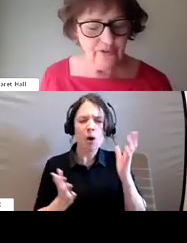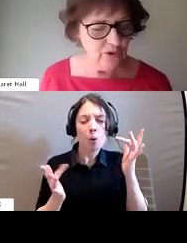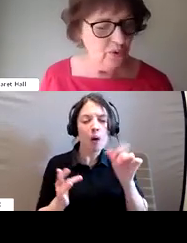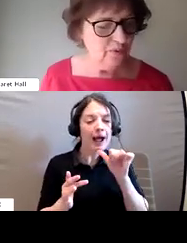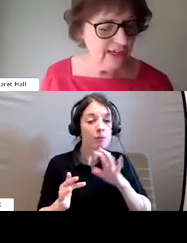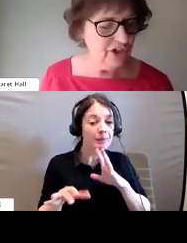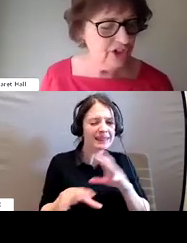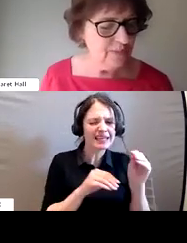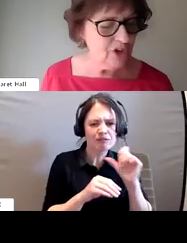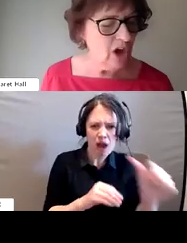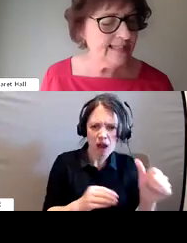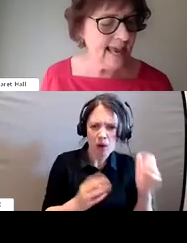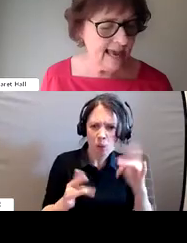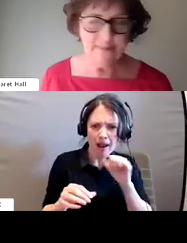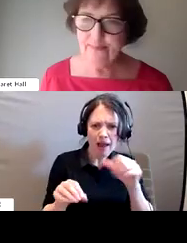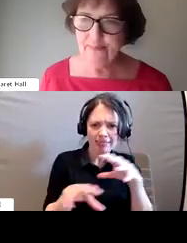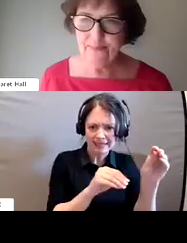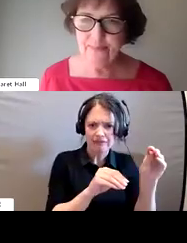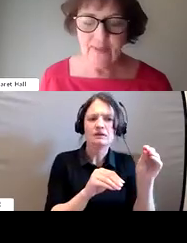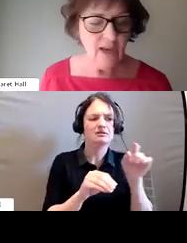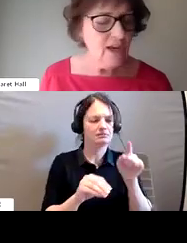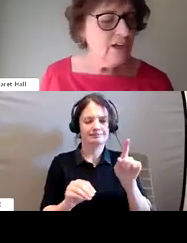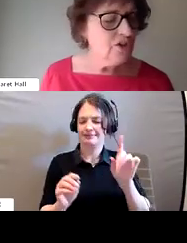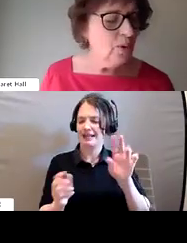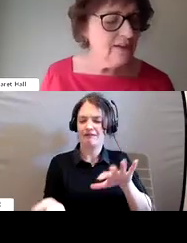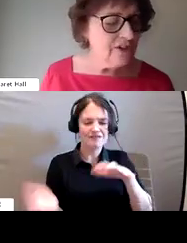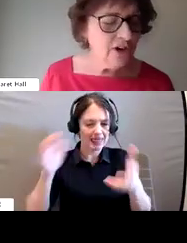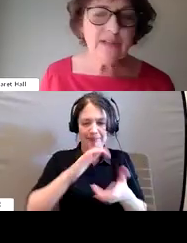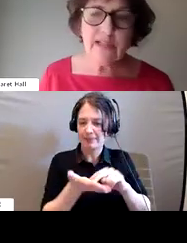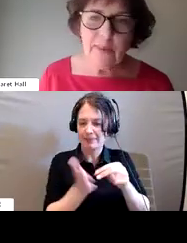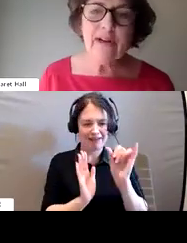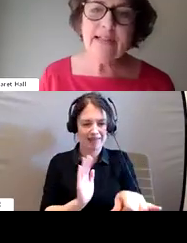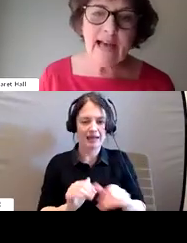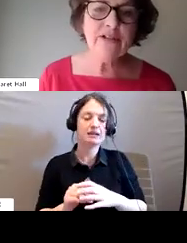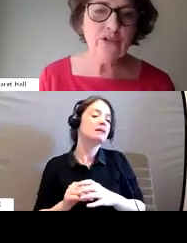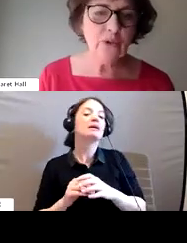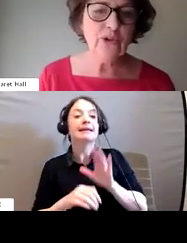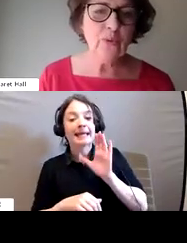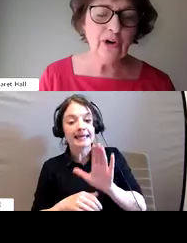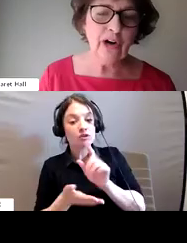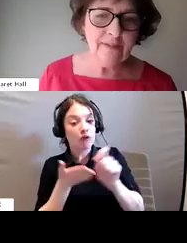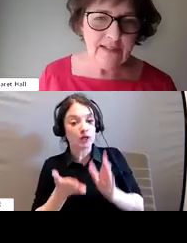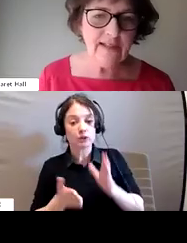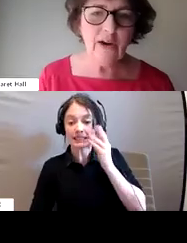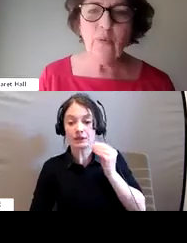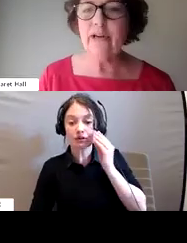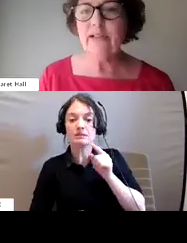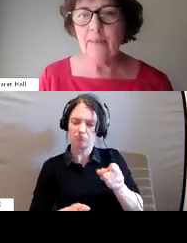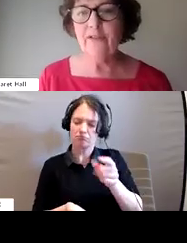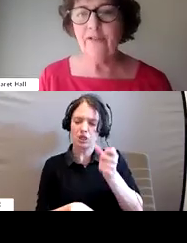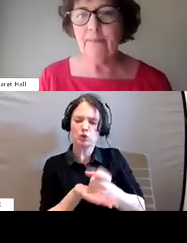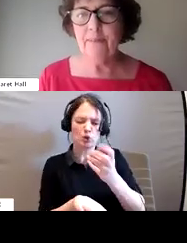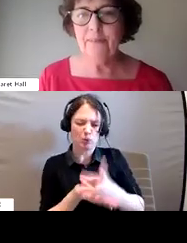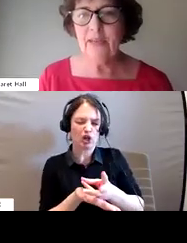of coercive control relationships, on its head. So in Stark's experience as a social worker, and this is kind of where